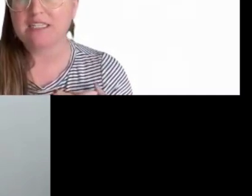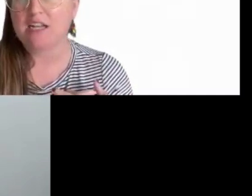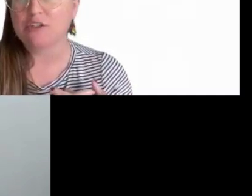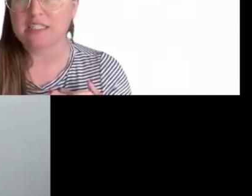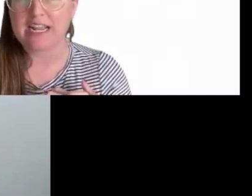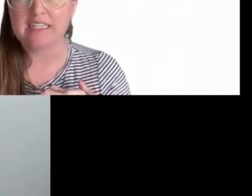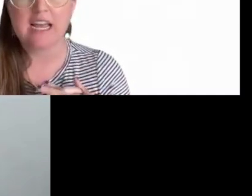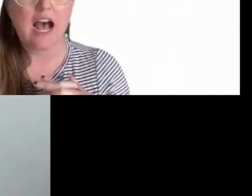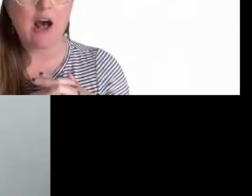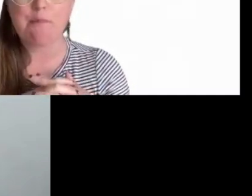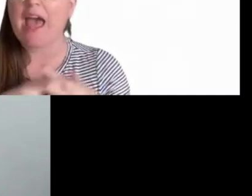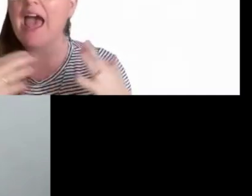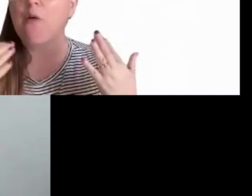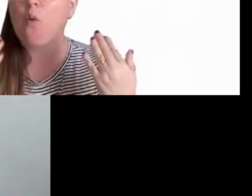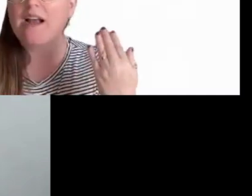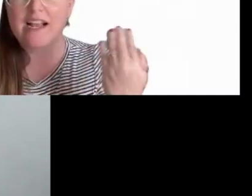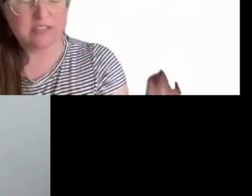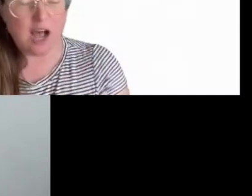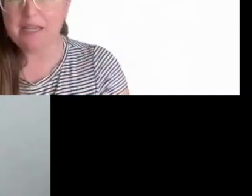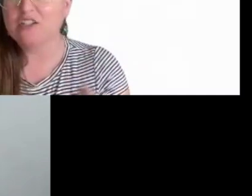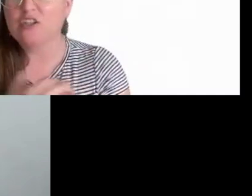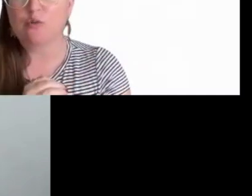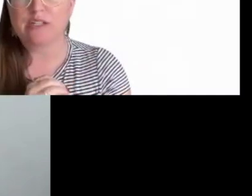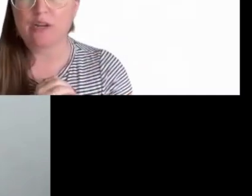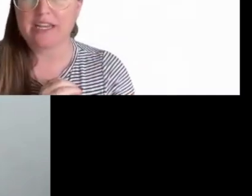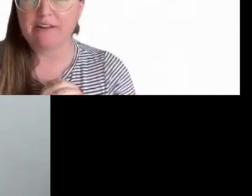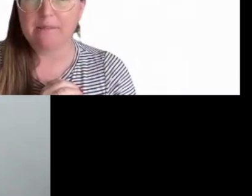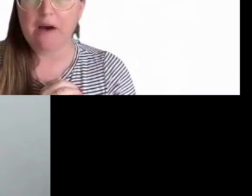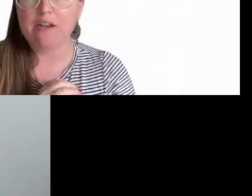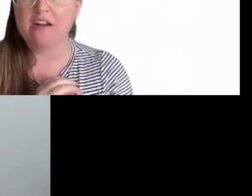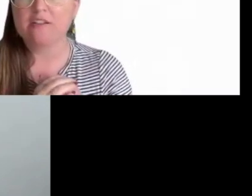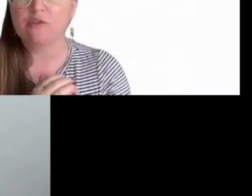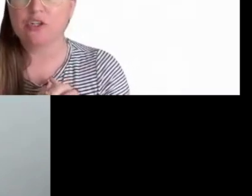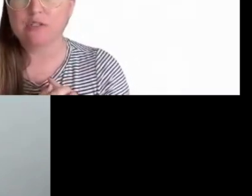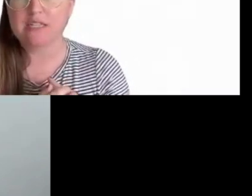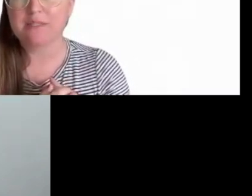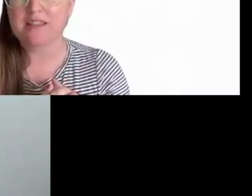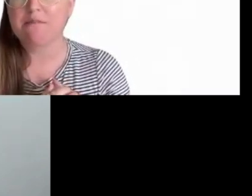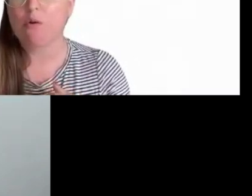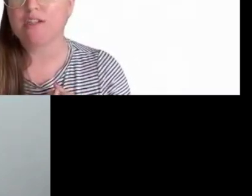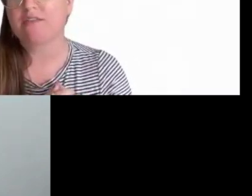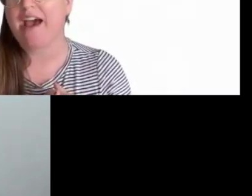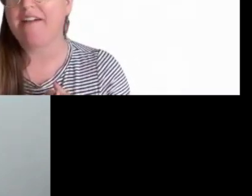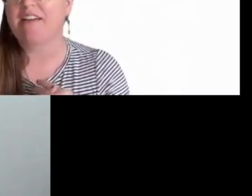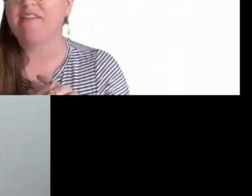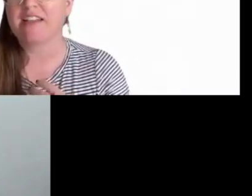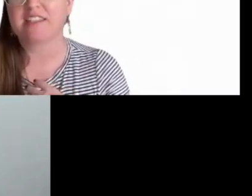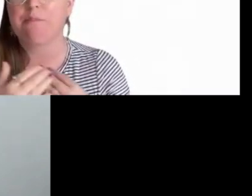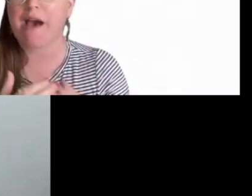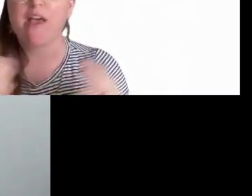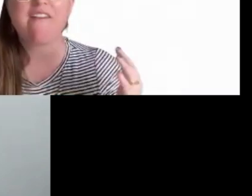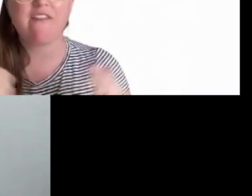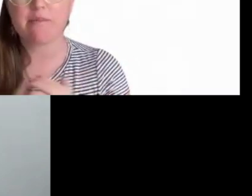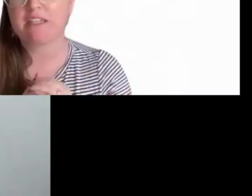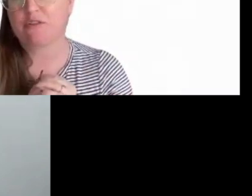really helps us understand what kind of topics you enjoy hearing about, and it also shows SAMHSA the importance of having